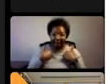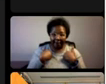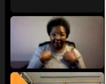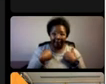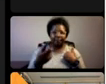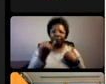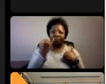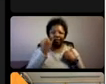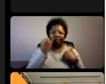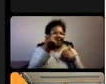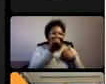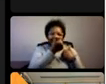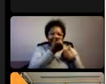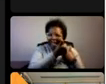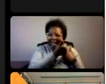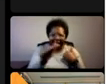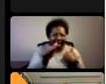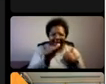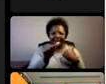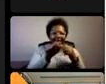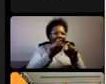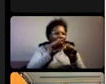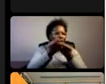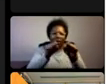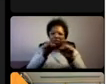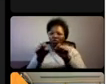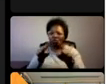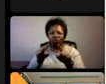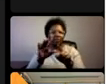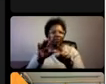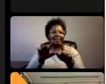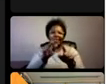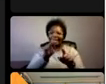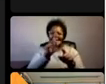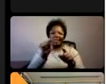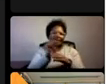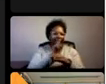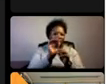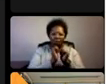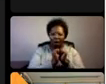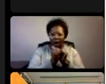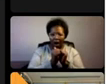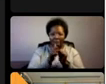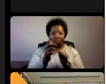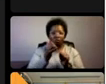questions about the testing process or the kit, we're asking that they call